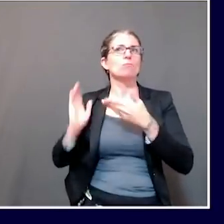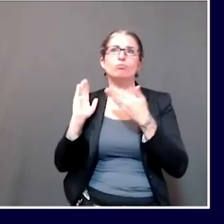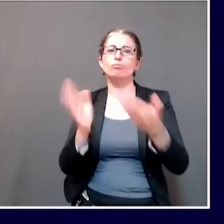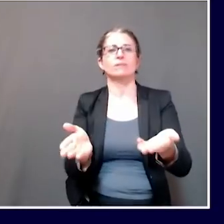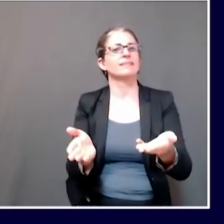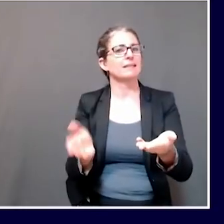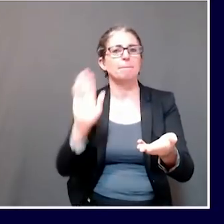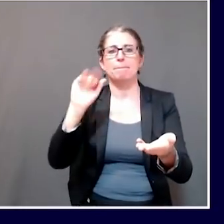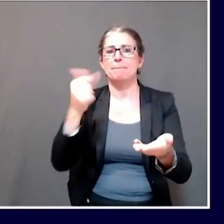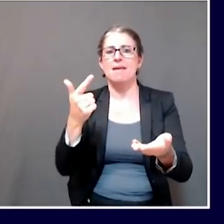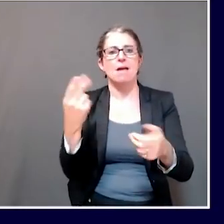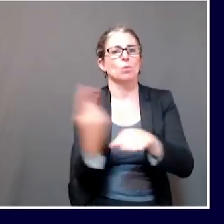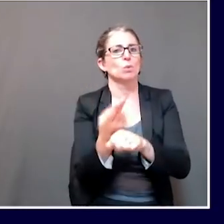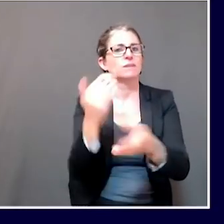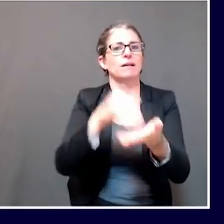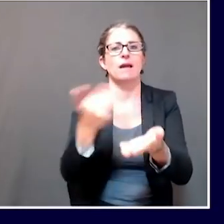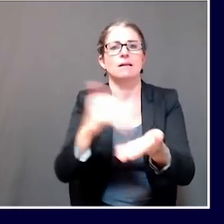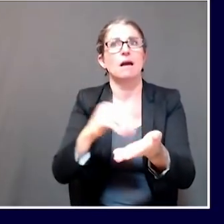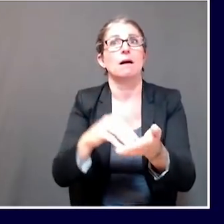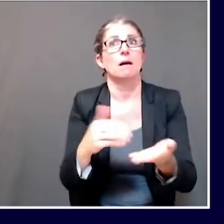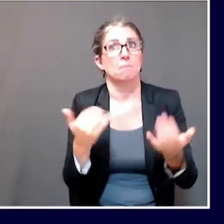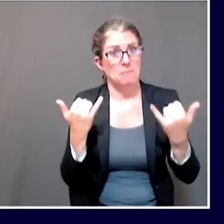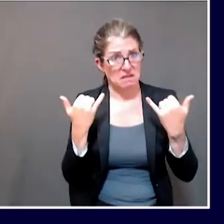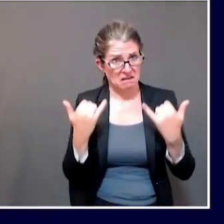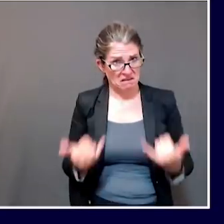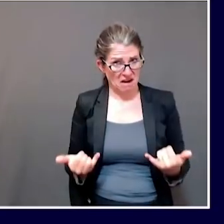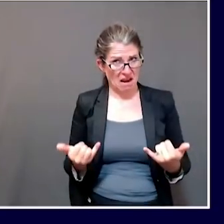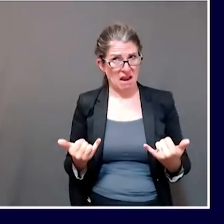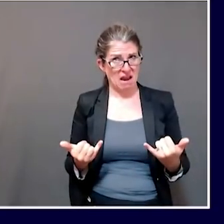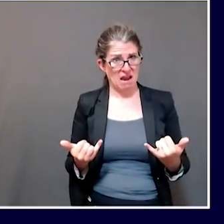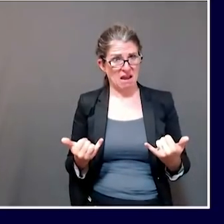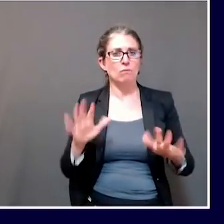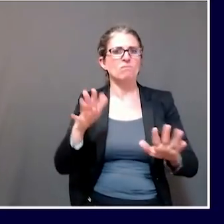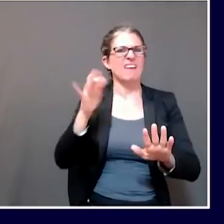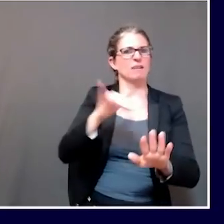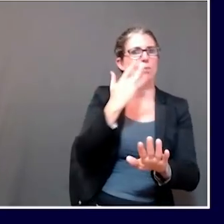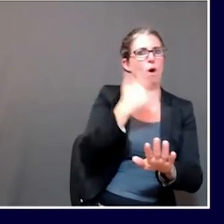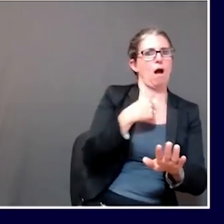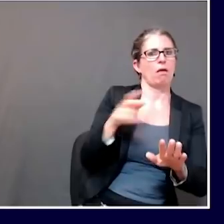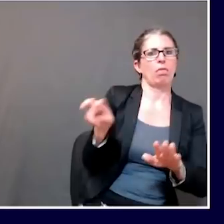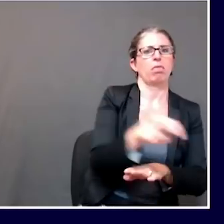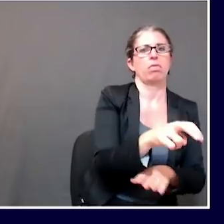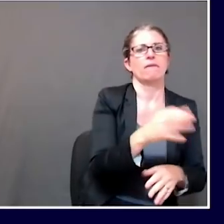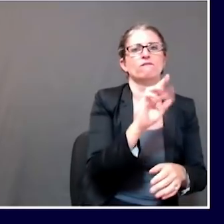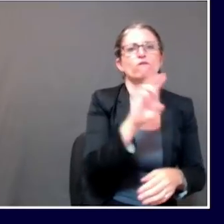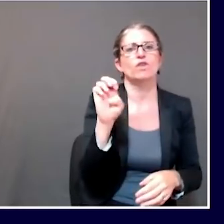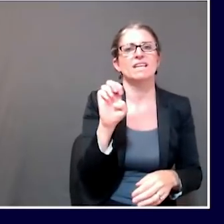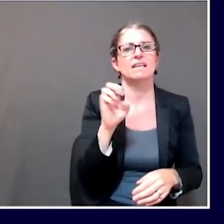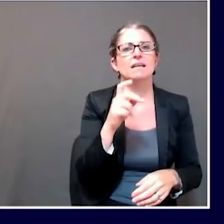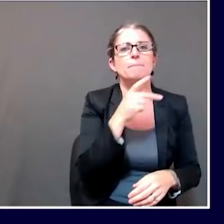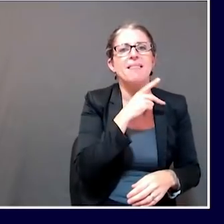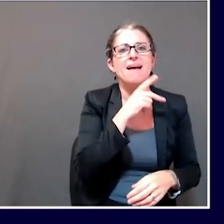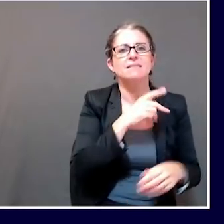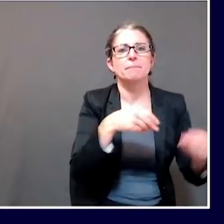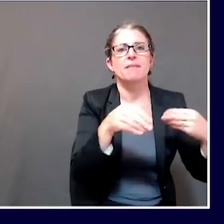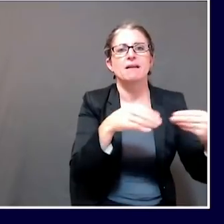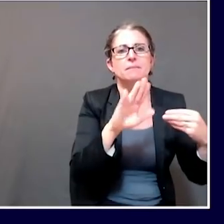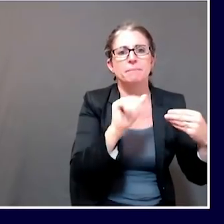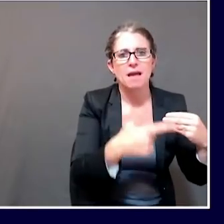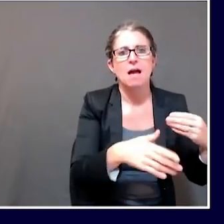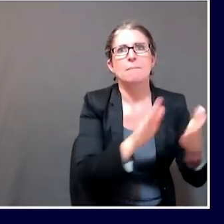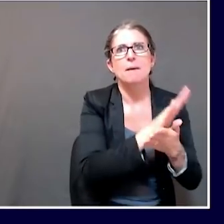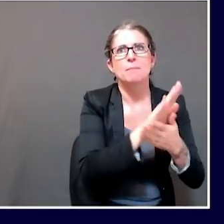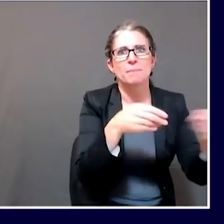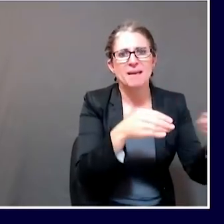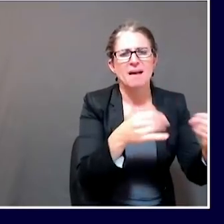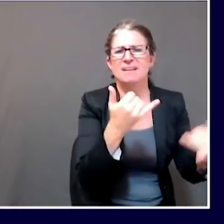certainly we've been using a lot of paper and plastic since then. From what we know about the virus and how things have developed with hard surfaces and other surfaces, is that,